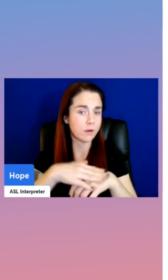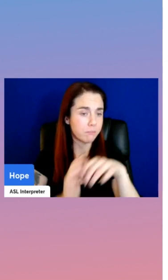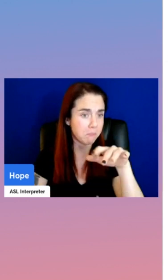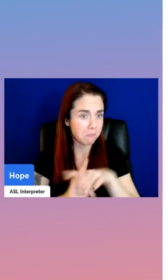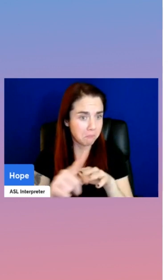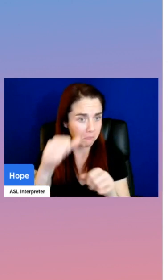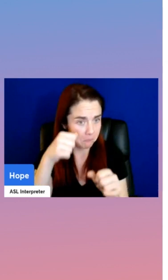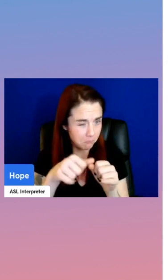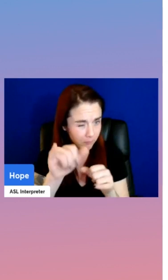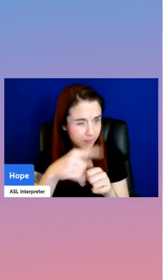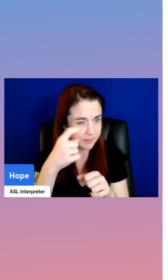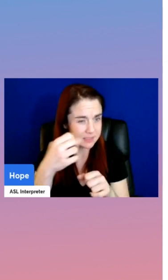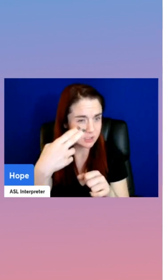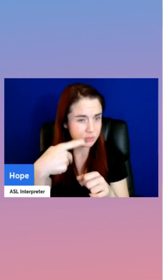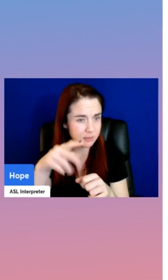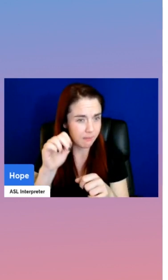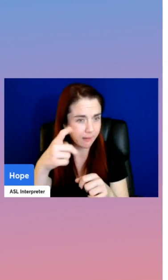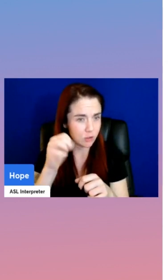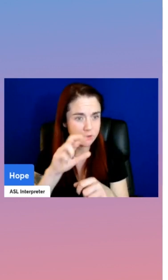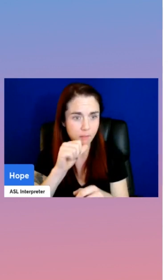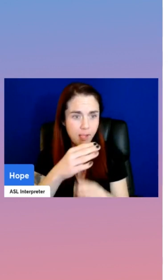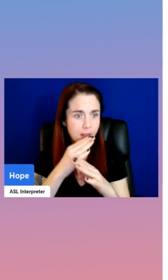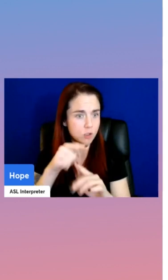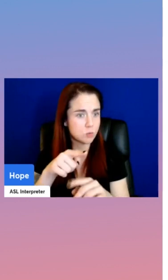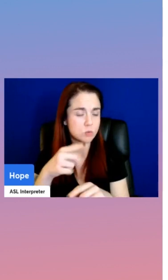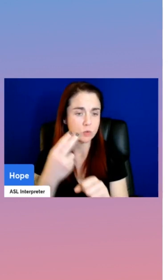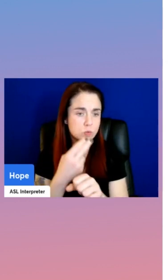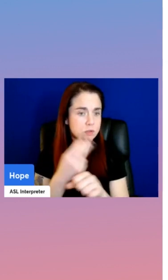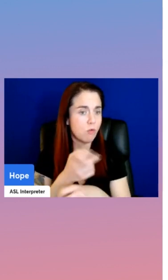the HCP Packer run task does not block you from using a hard-coded one.